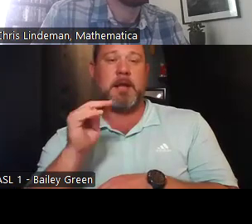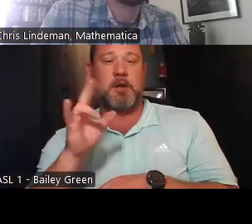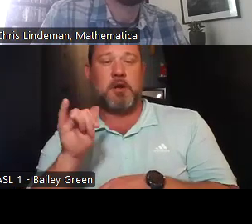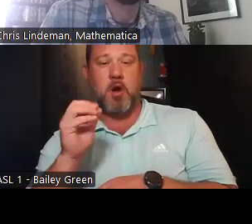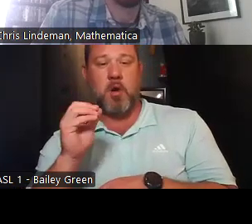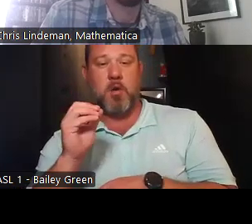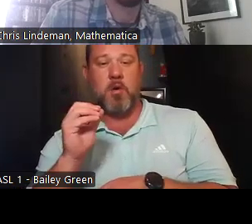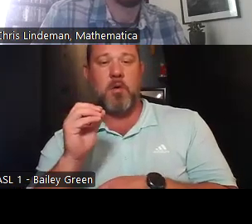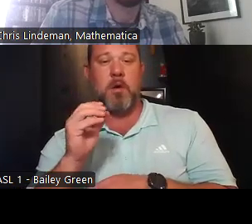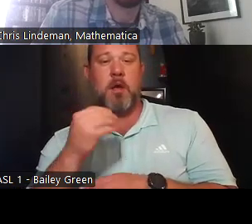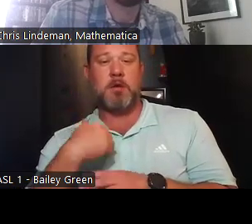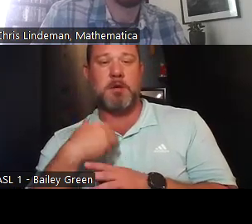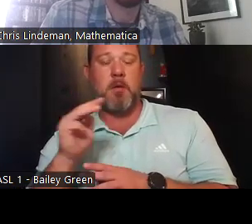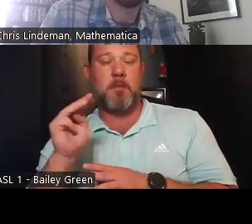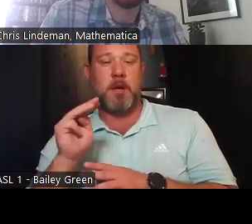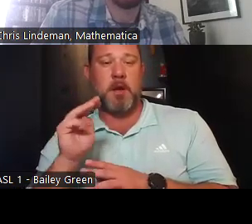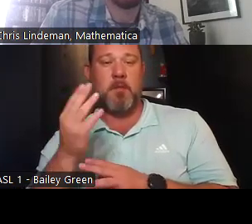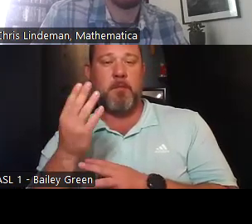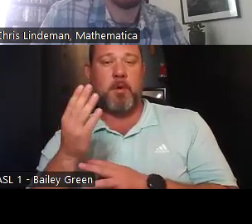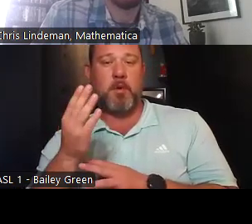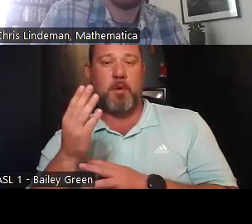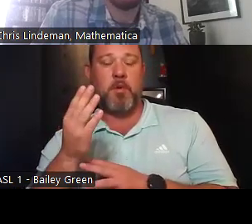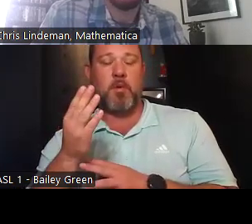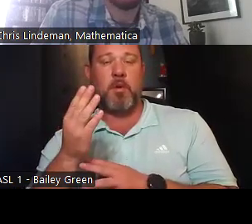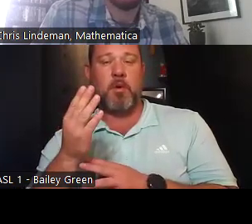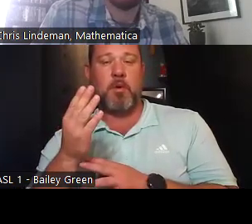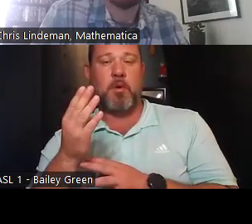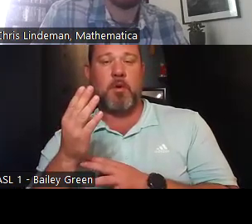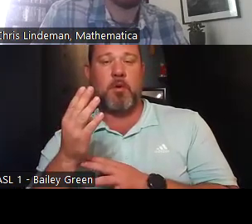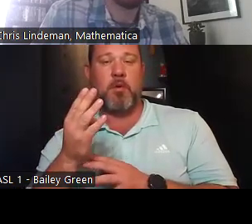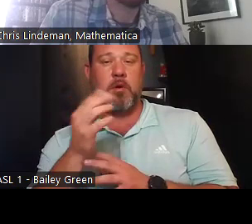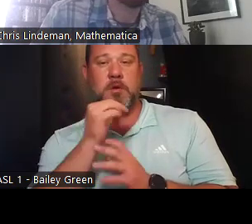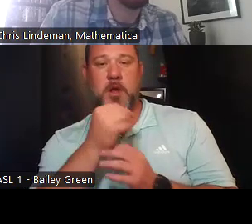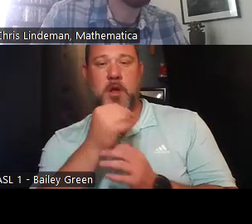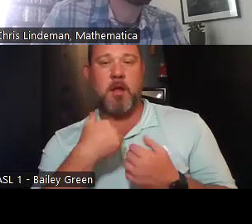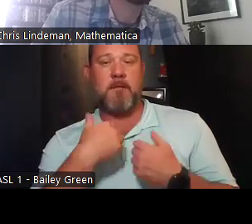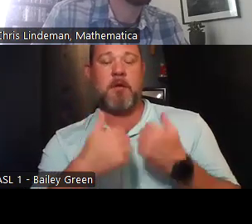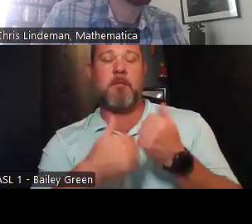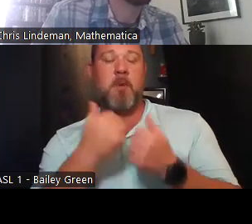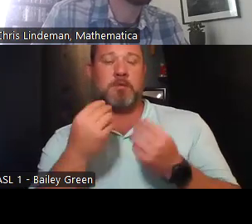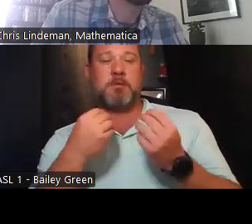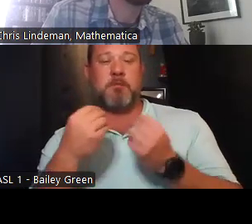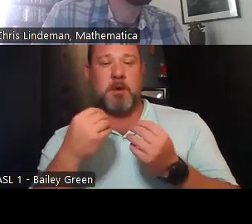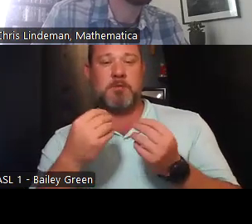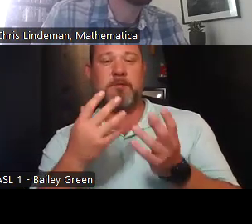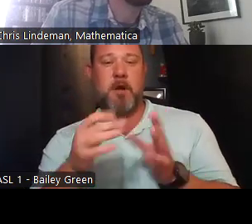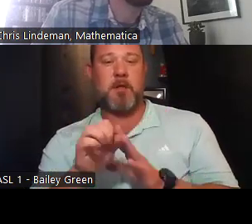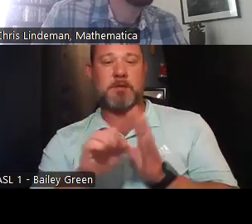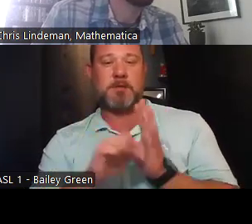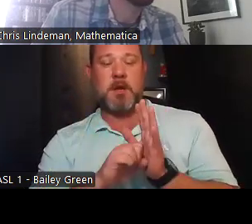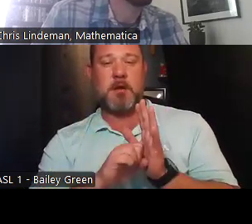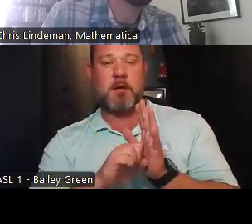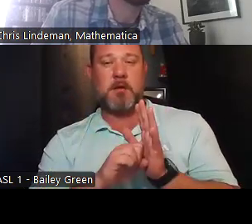has a somewhat medium shade of blue, indicating that it does not have the most meals provided in the state